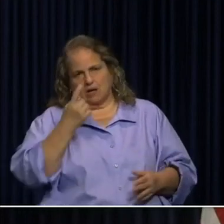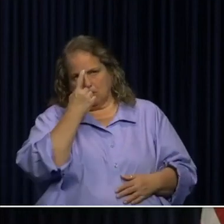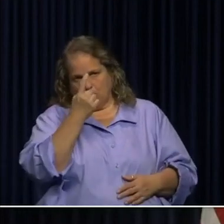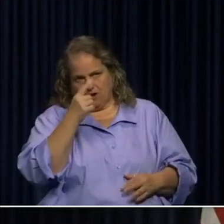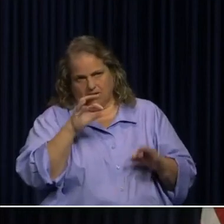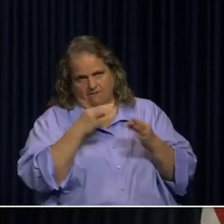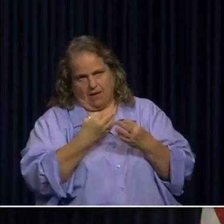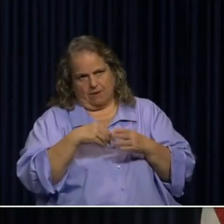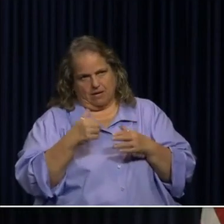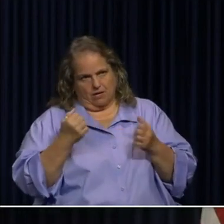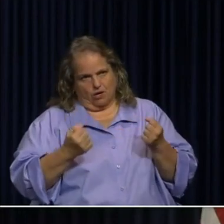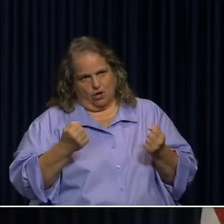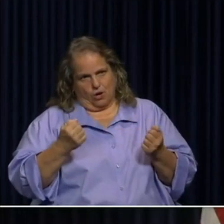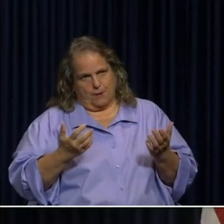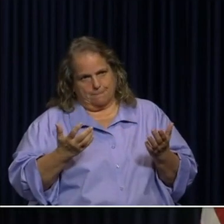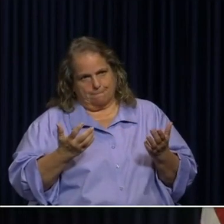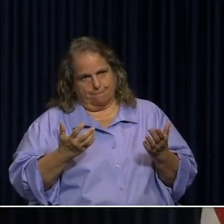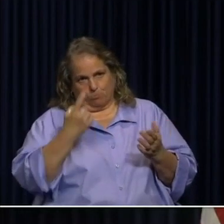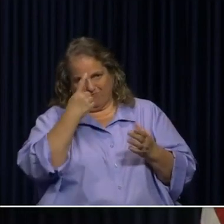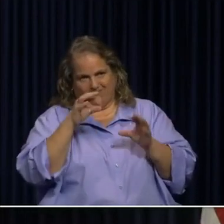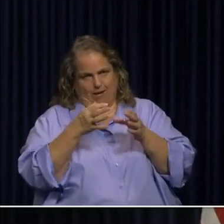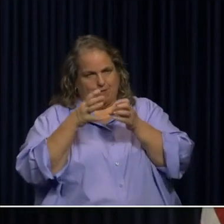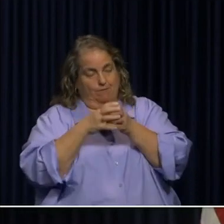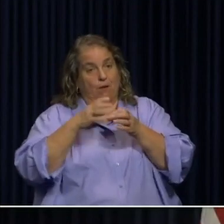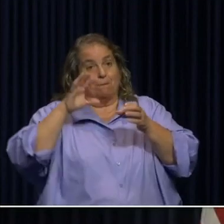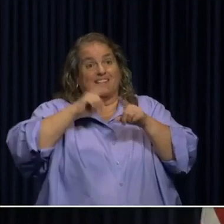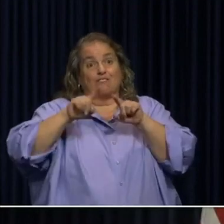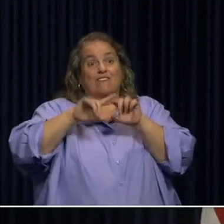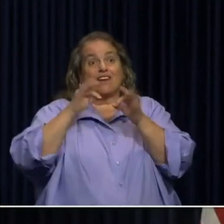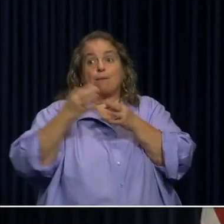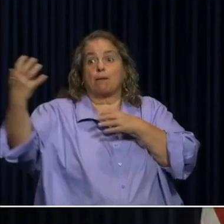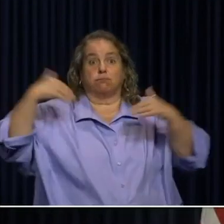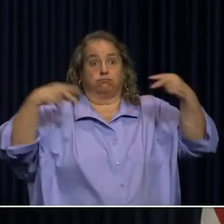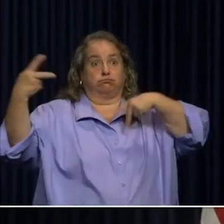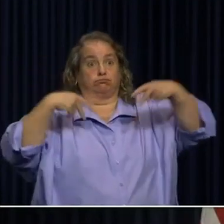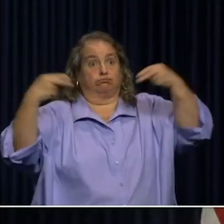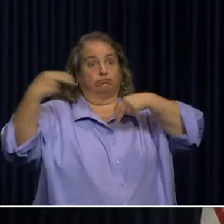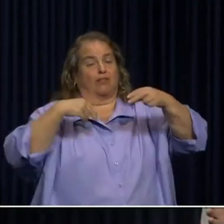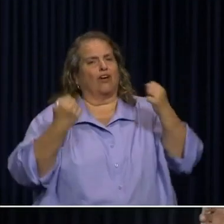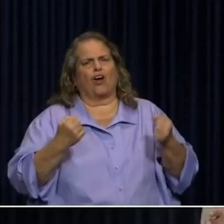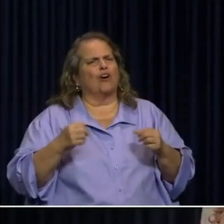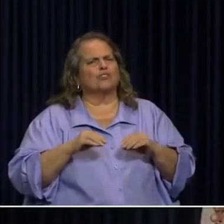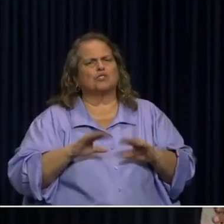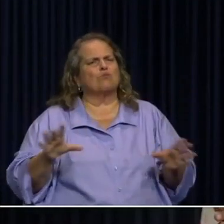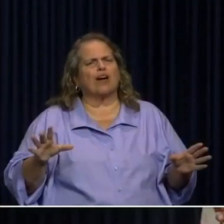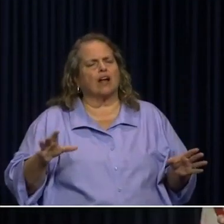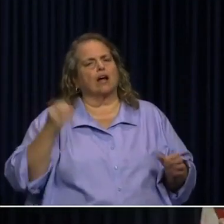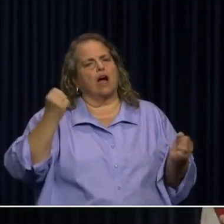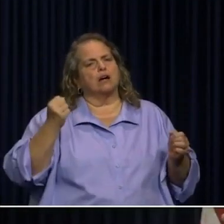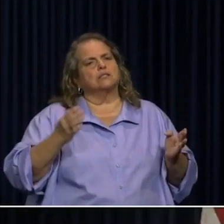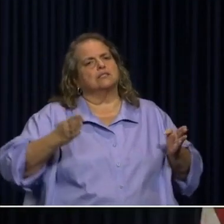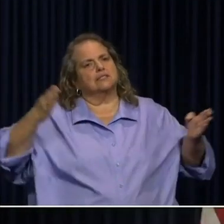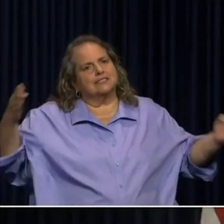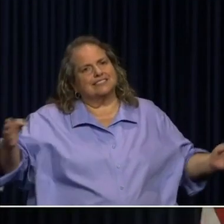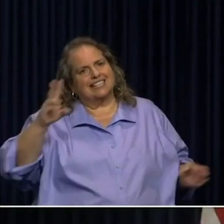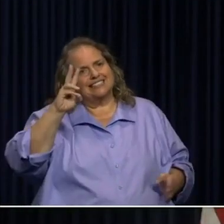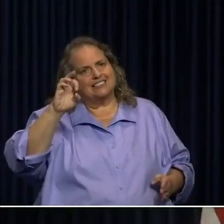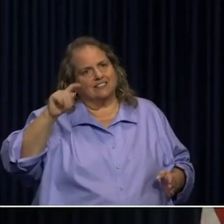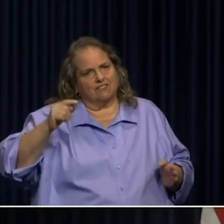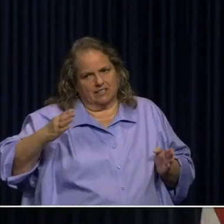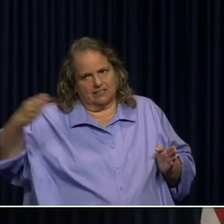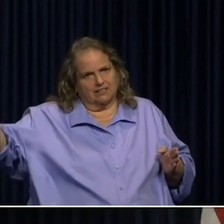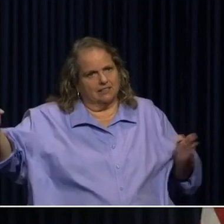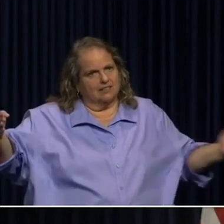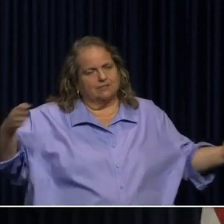family in a car. If a whole bunch of families or friends get in one car, they're spreading the coronavirus. Cars have to be 6 feet apart. They can't be